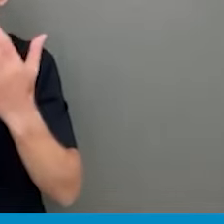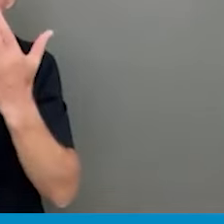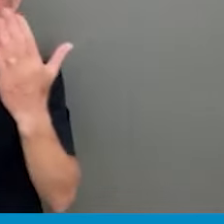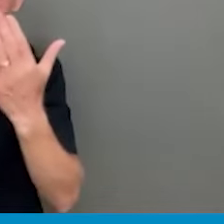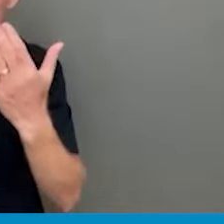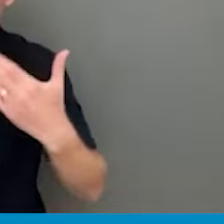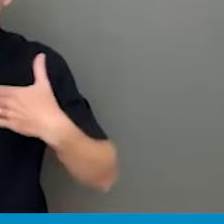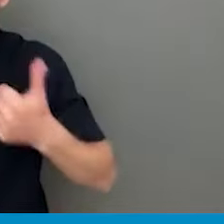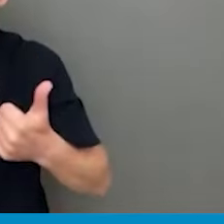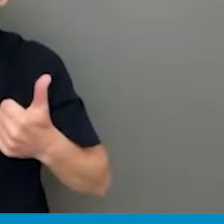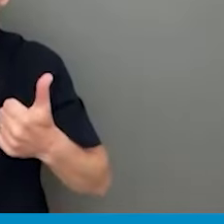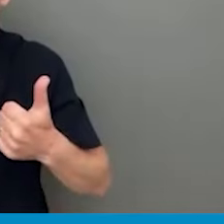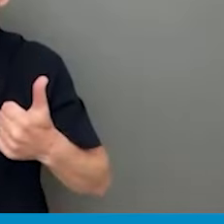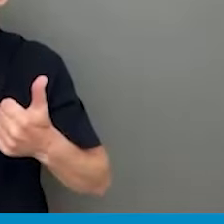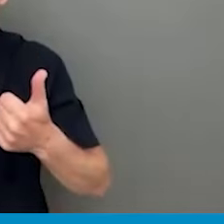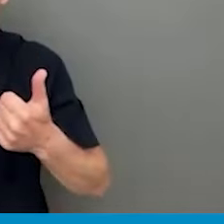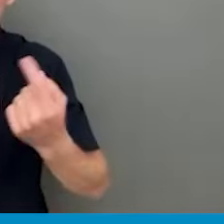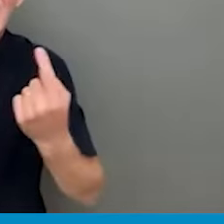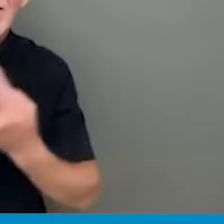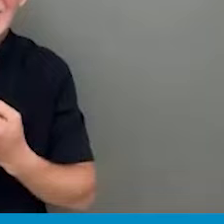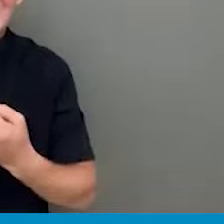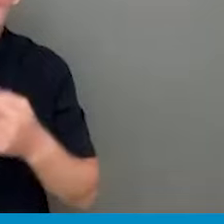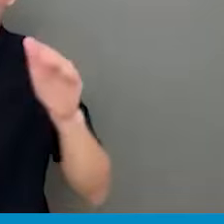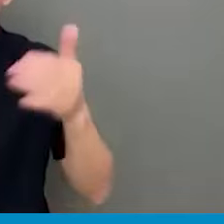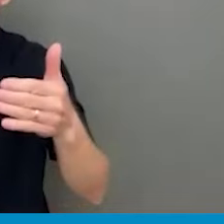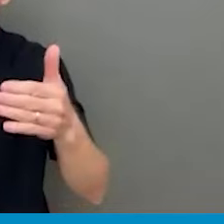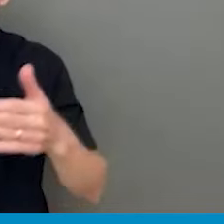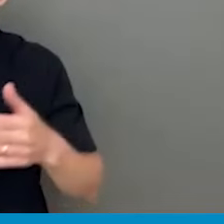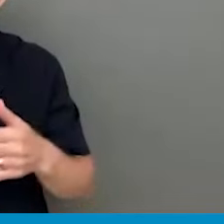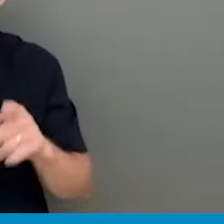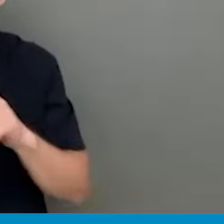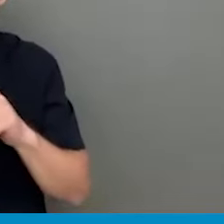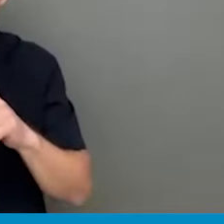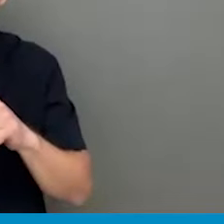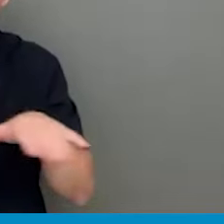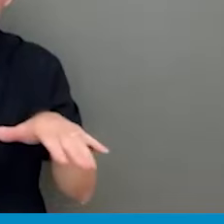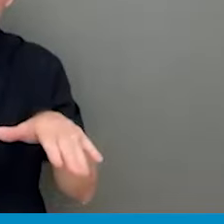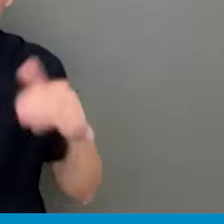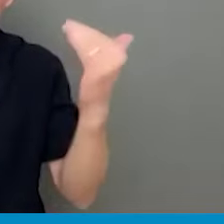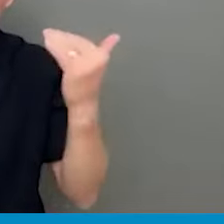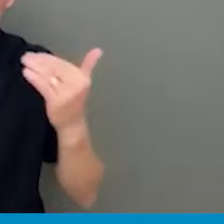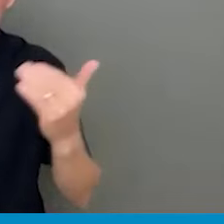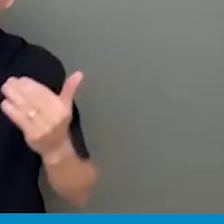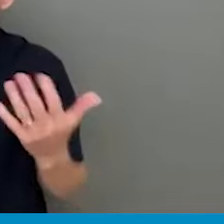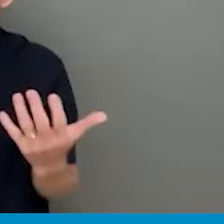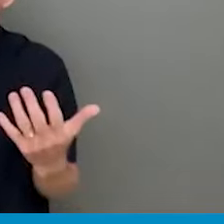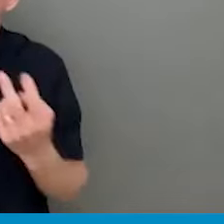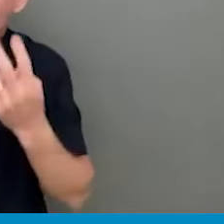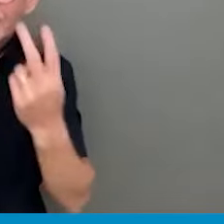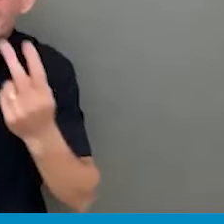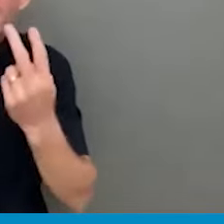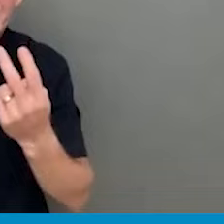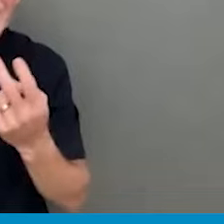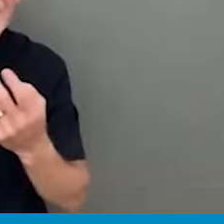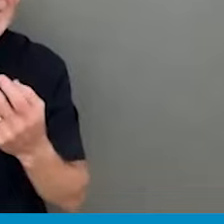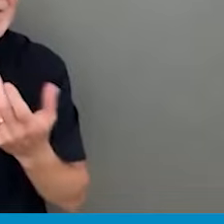it's very hard to find the resource that would be needed to actually provide decent procedural accommodation for persons with